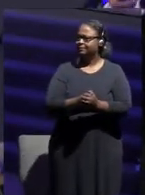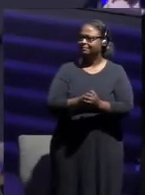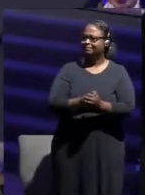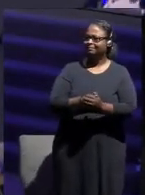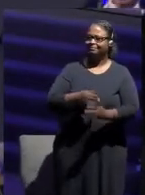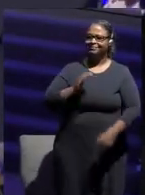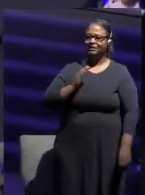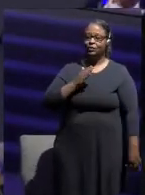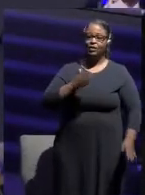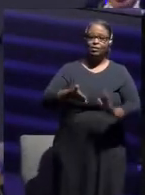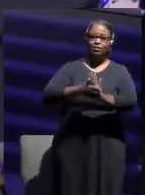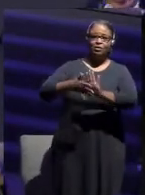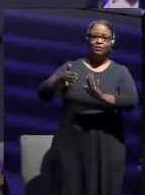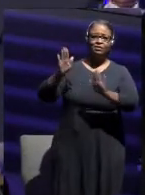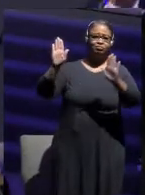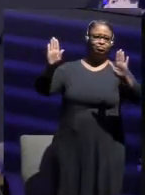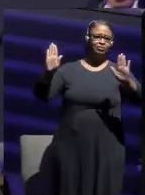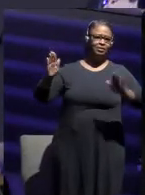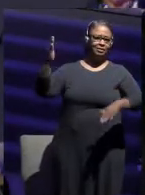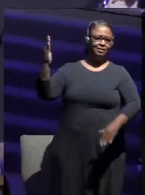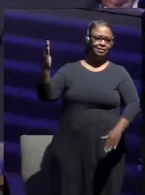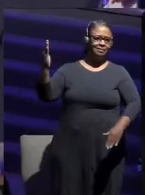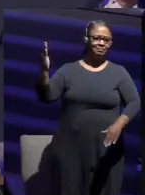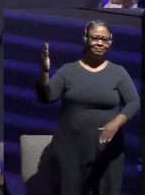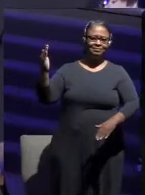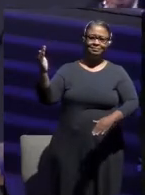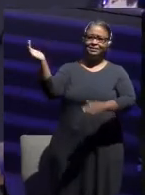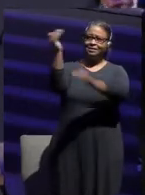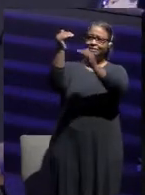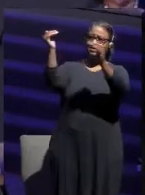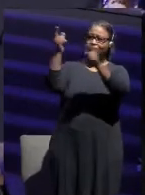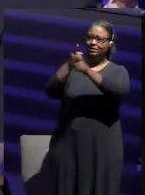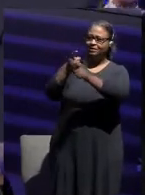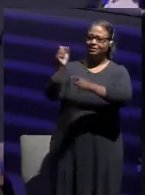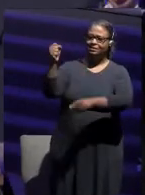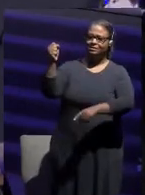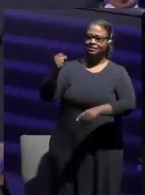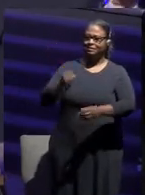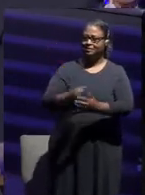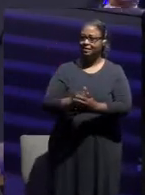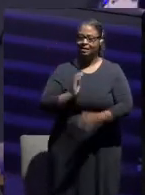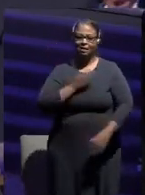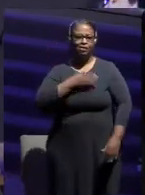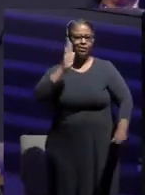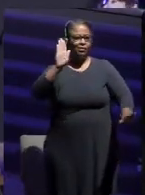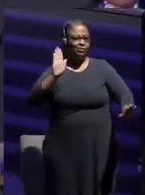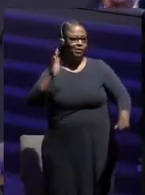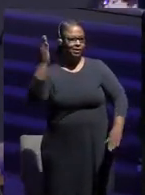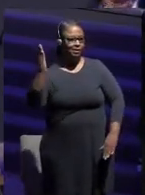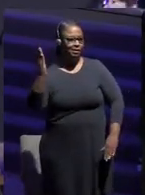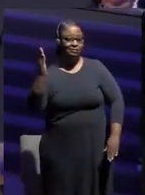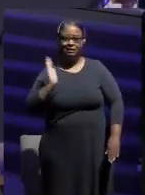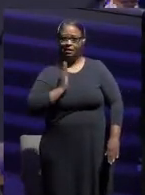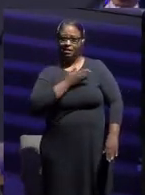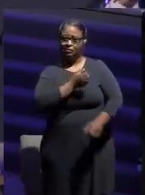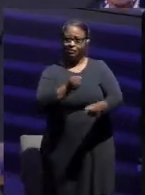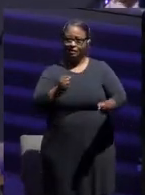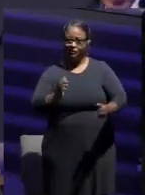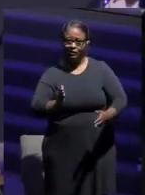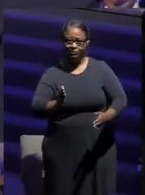Ah, we glorify the great God of heaven. Our great God and our